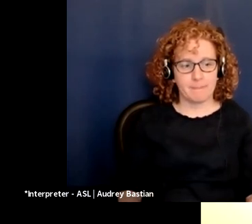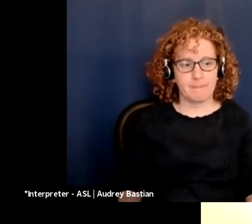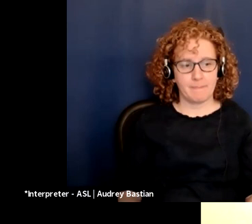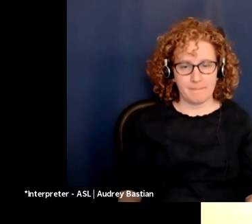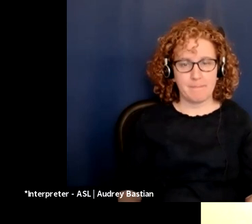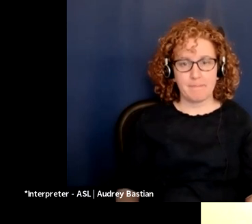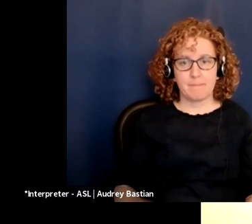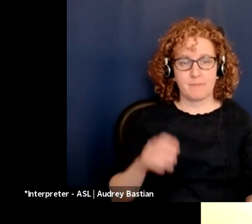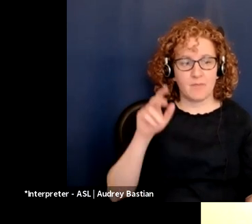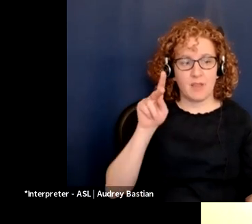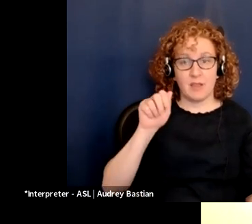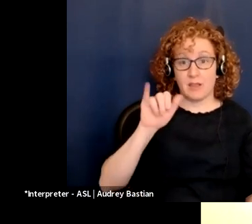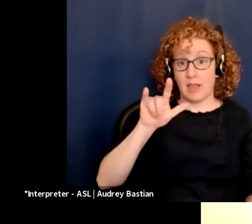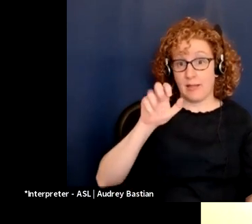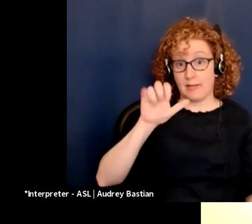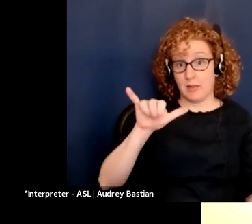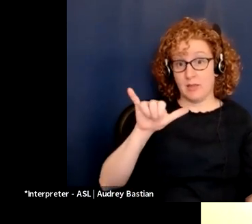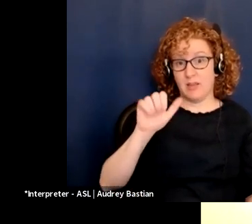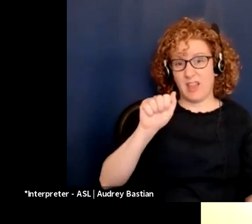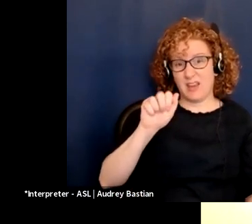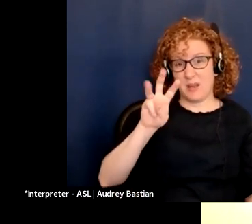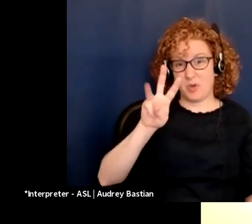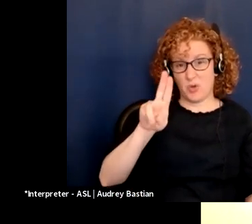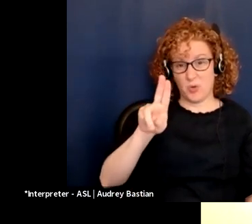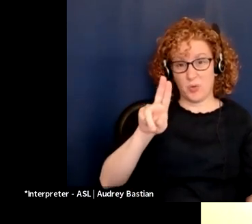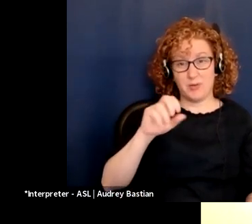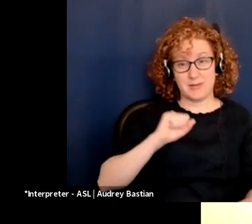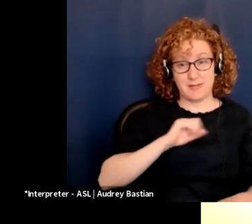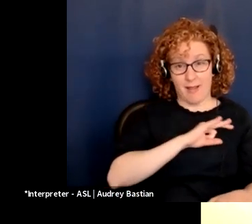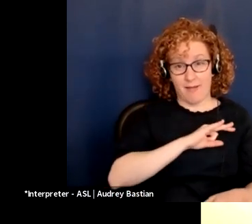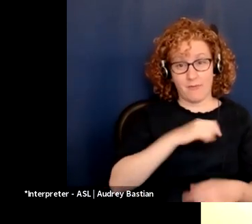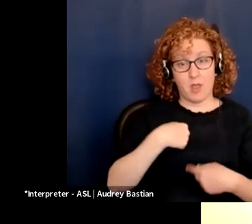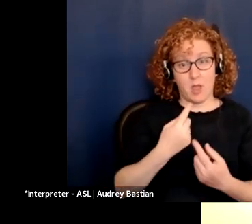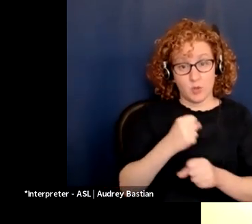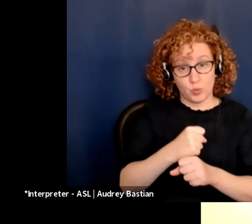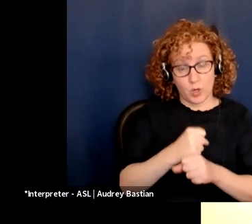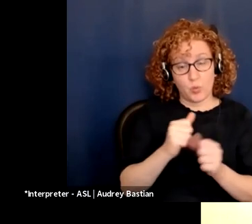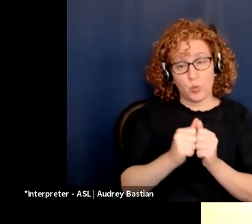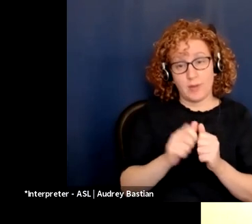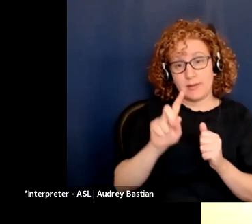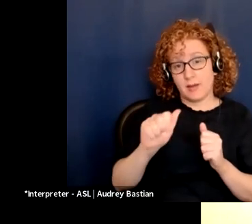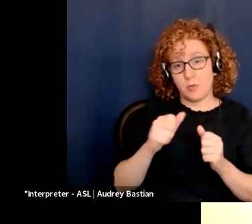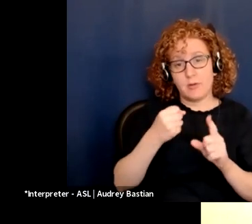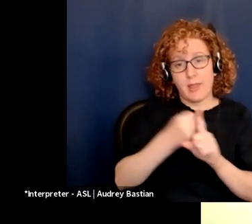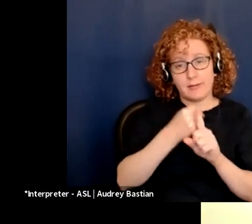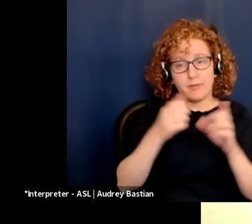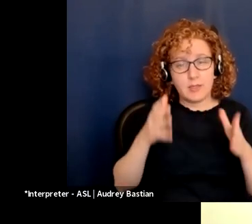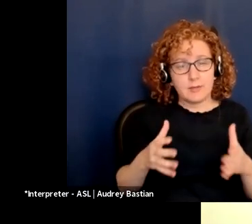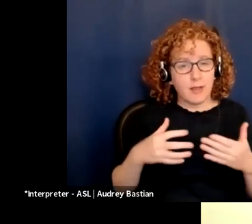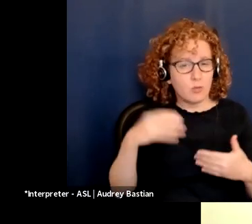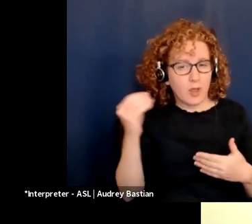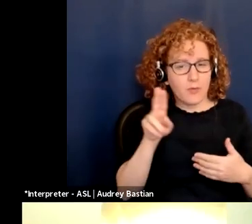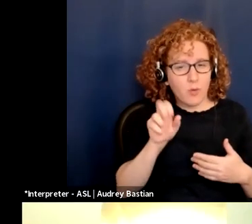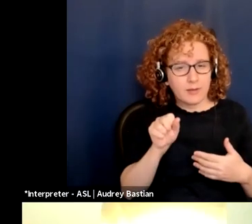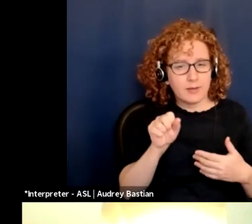Kaylee, who is one of AWN's staff, also has worked with disabled activists outside the US